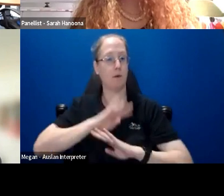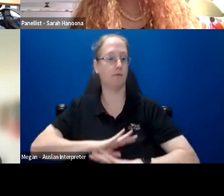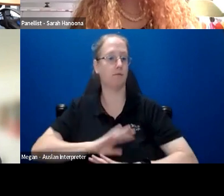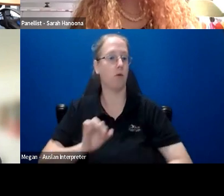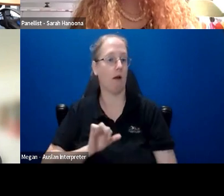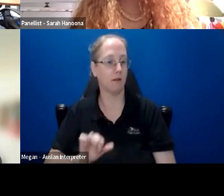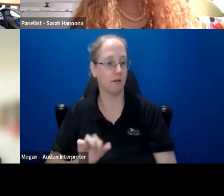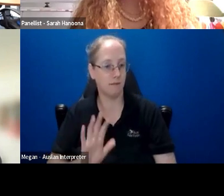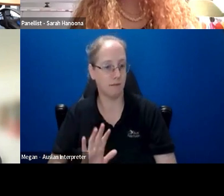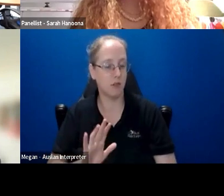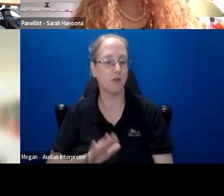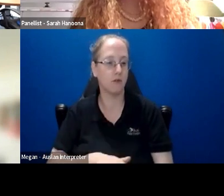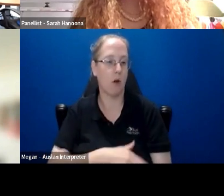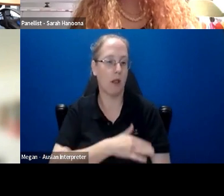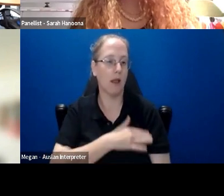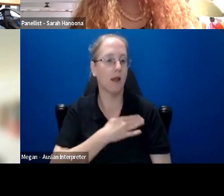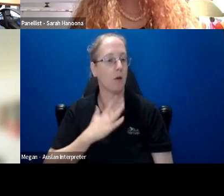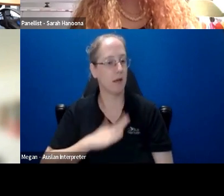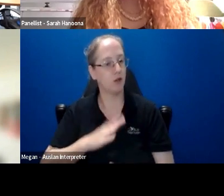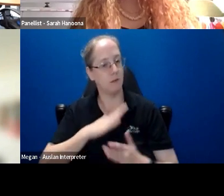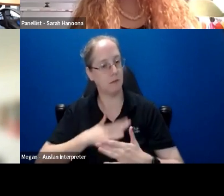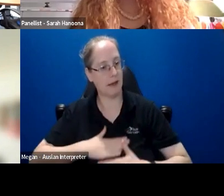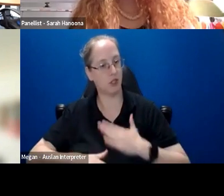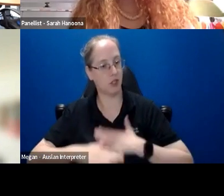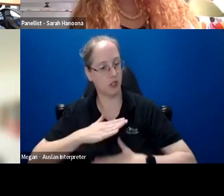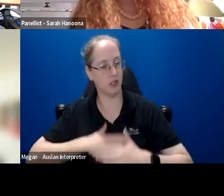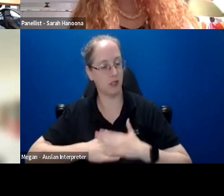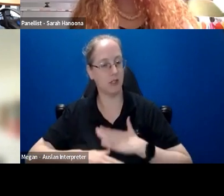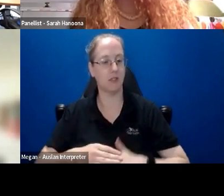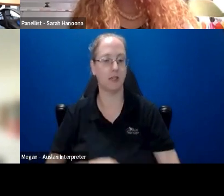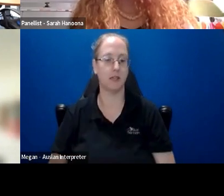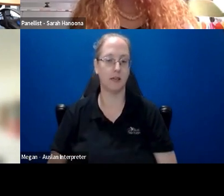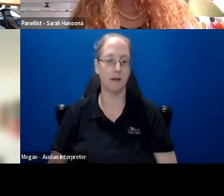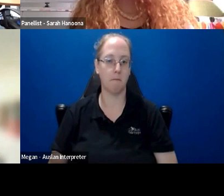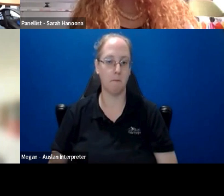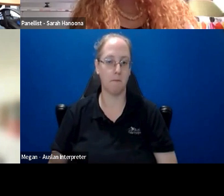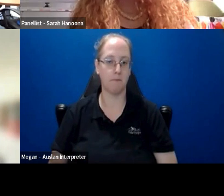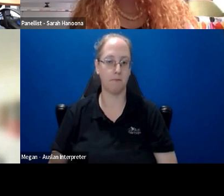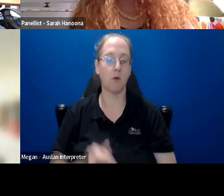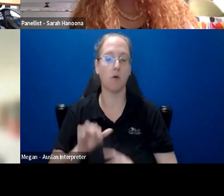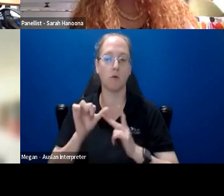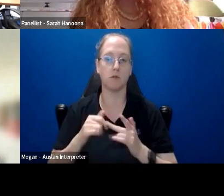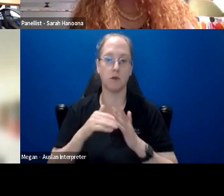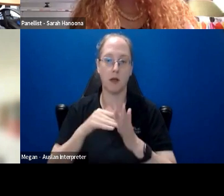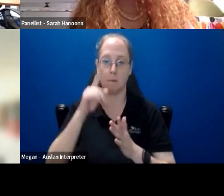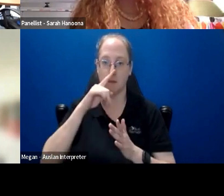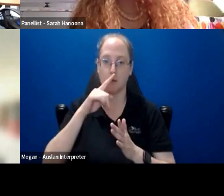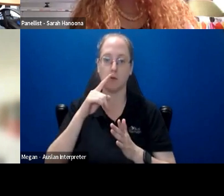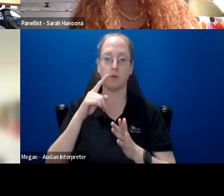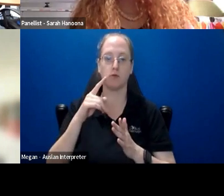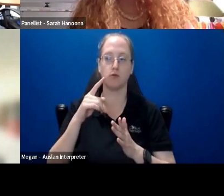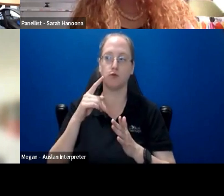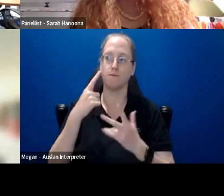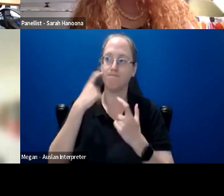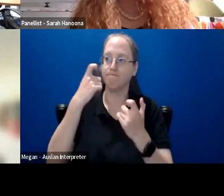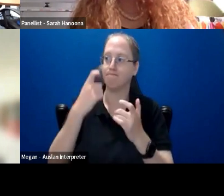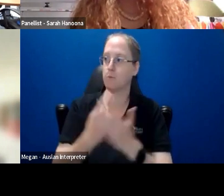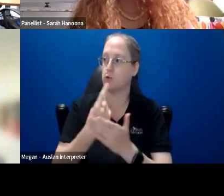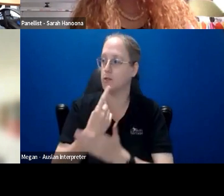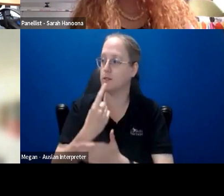but gradually. So we need to be patient, and plus tell people that look for opportunities,